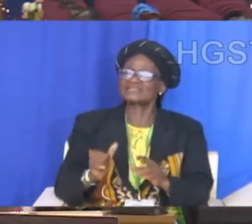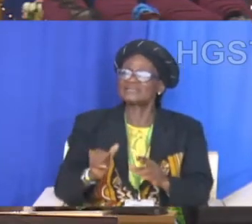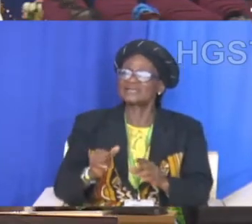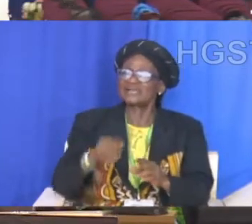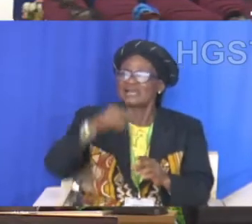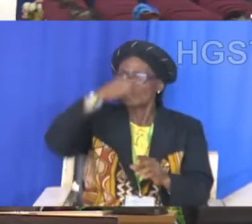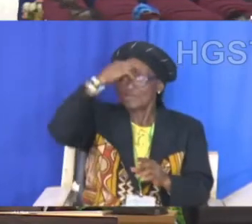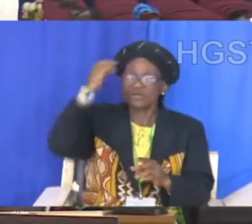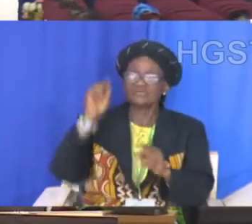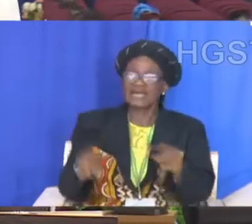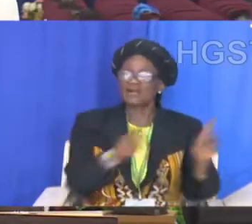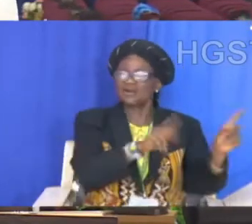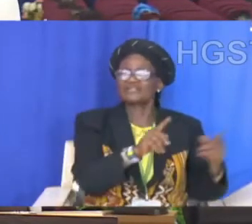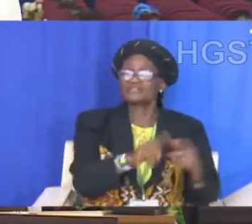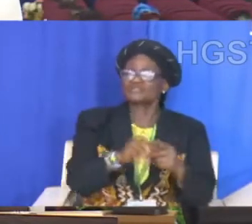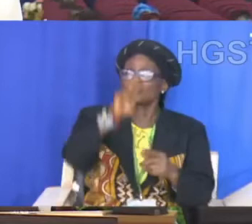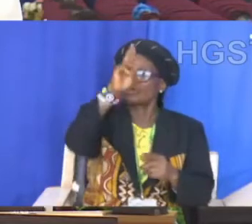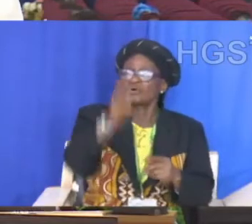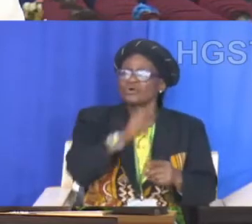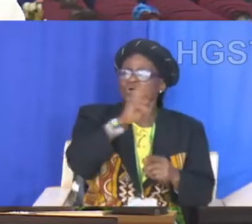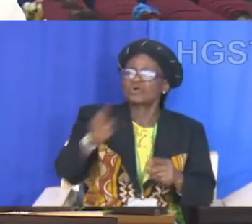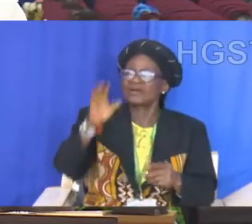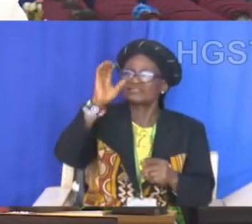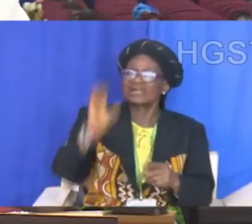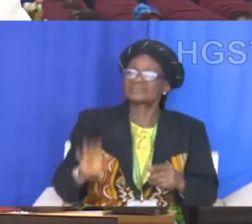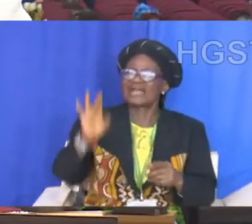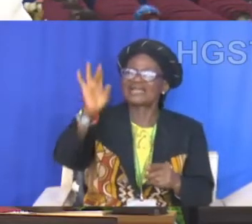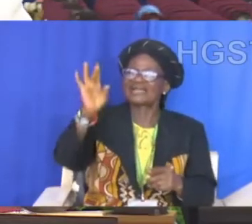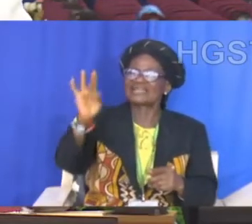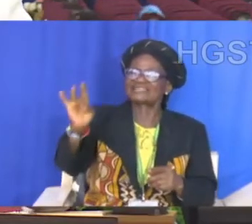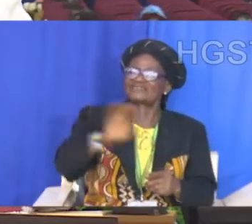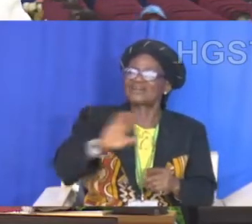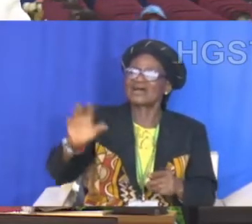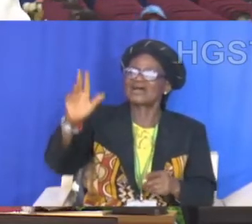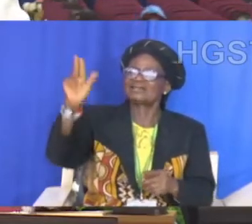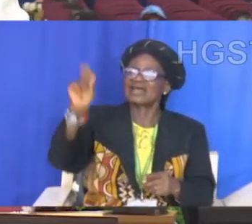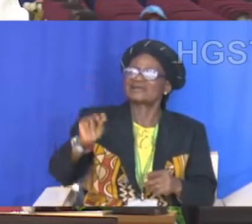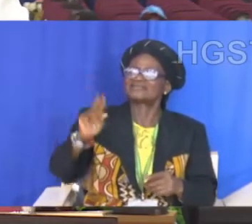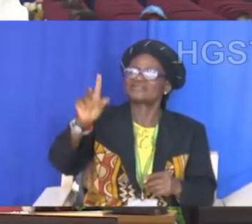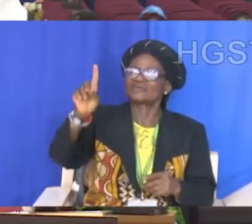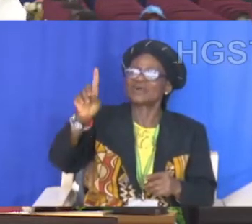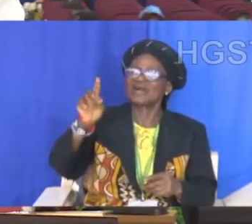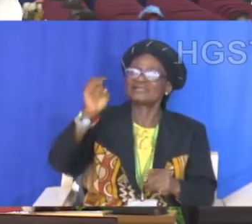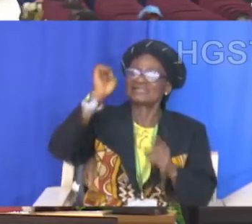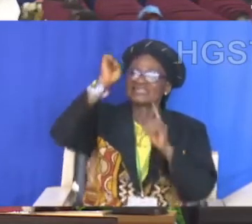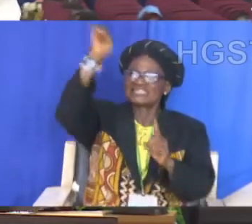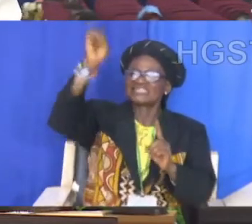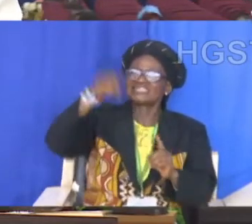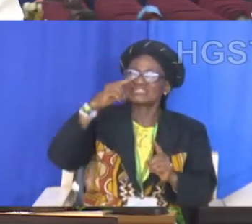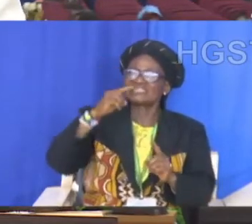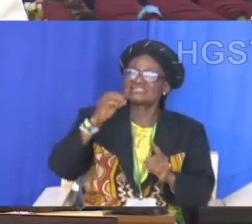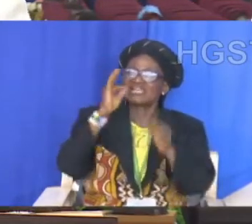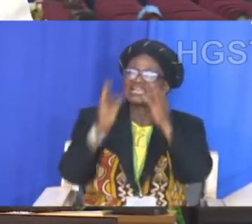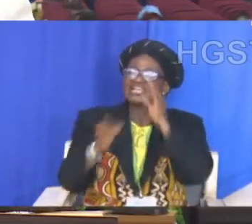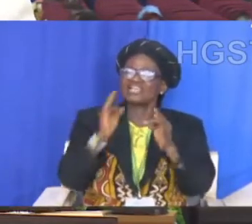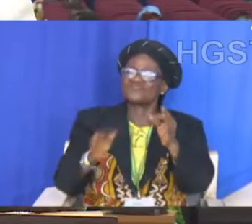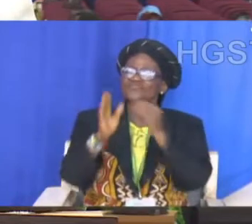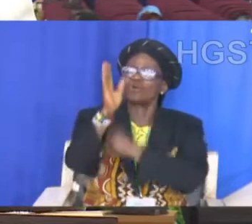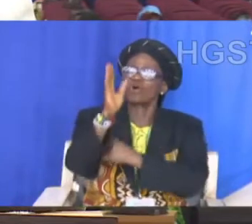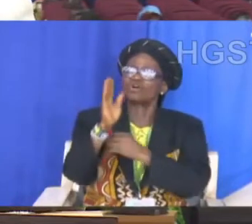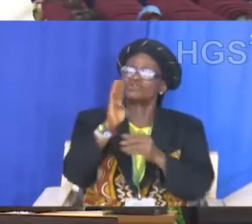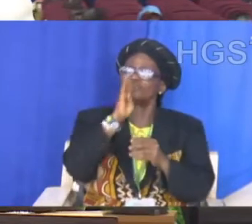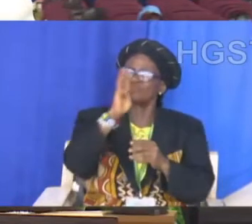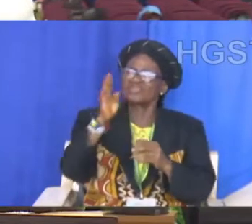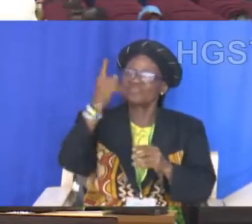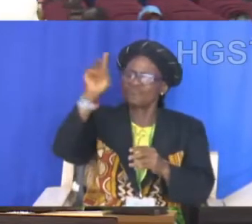Because according to Romans chapter 8 verse 31, Romans 8 verse 31, it says, "If God be for us,